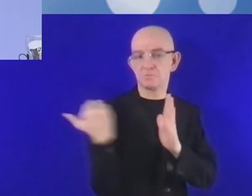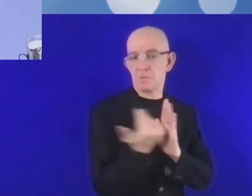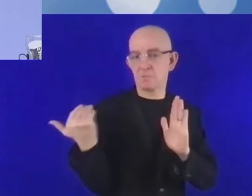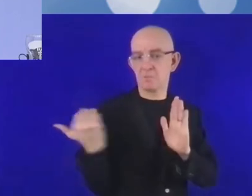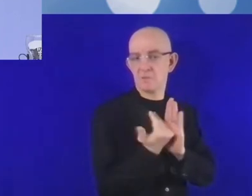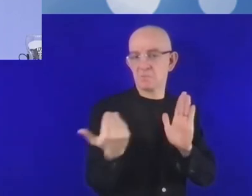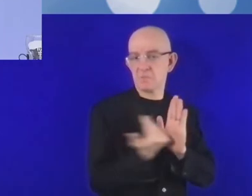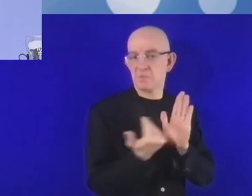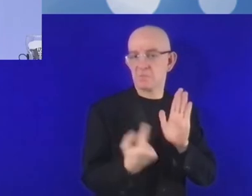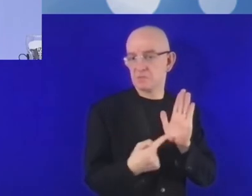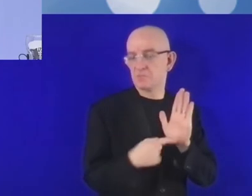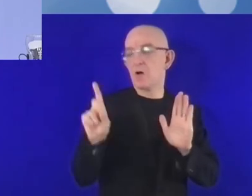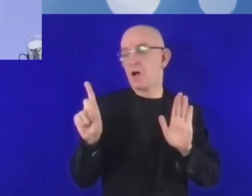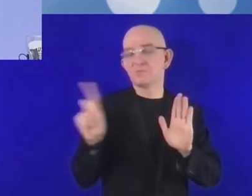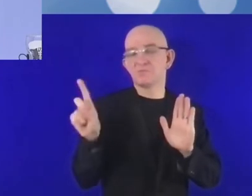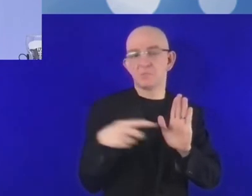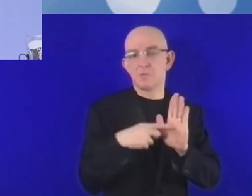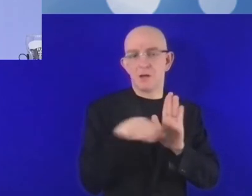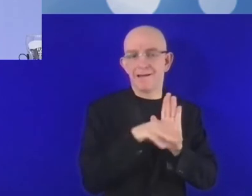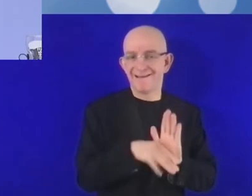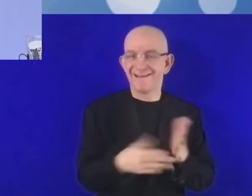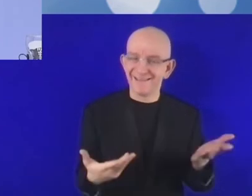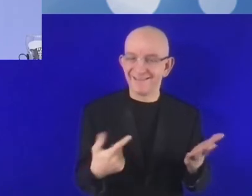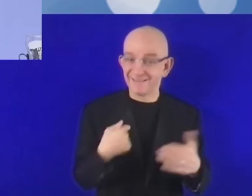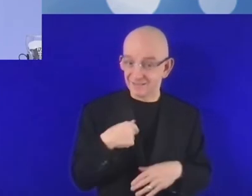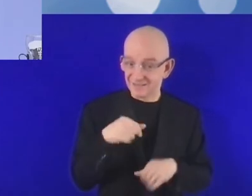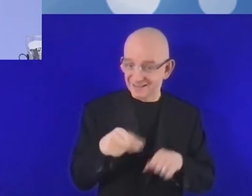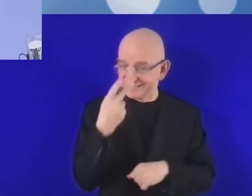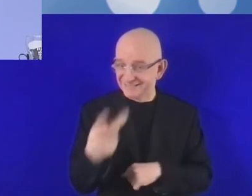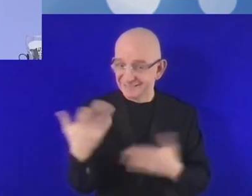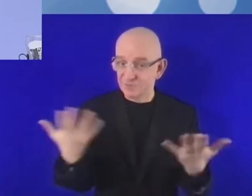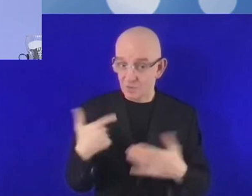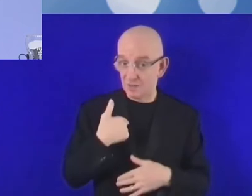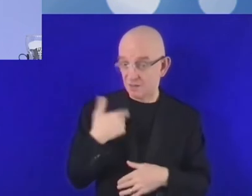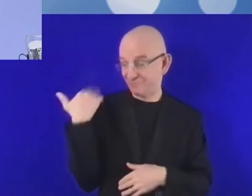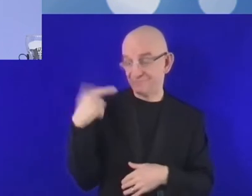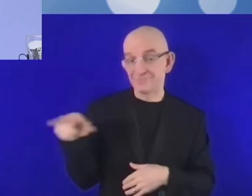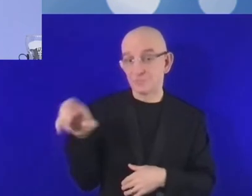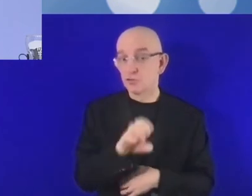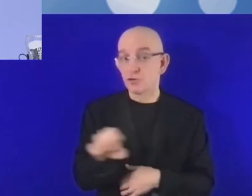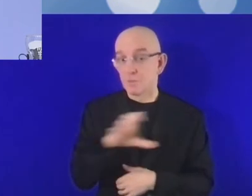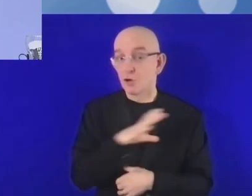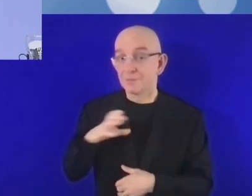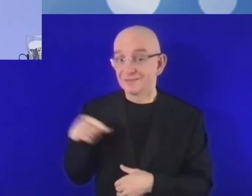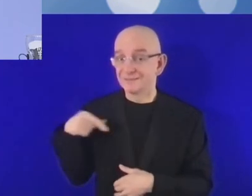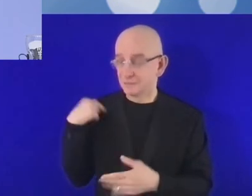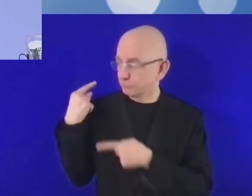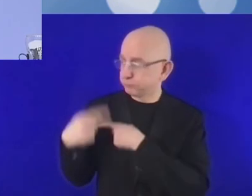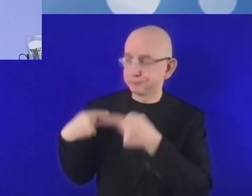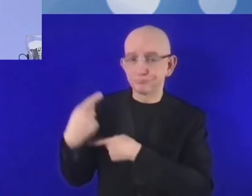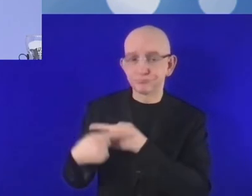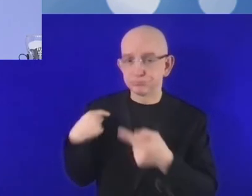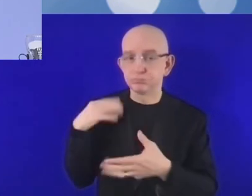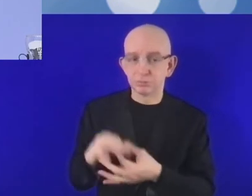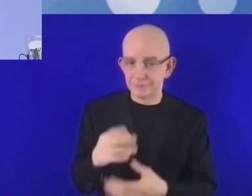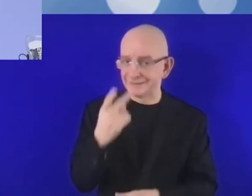so you will forgive me if i voice this and sometimes a little bit more of risk-taking would be